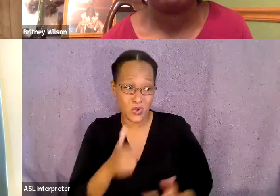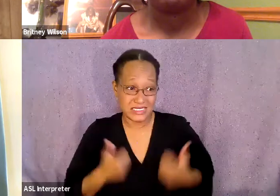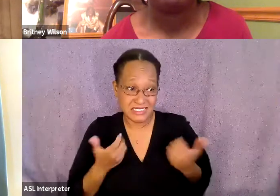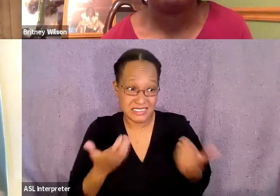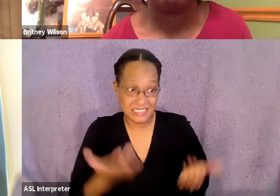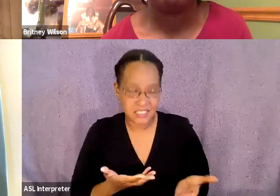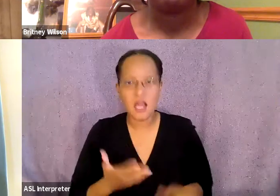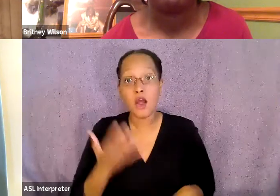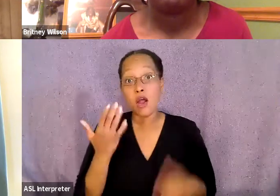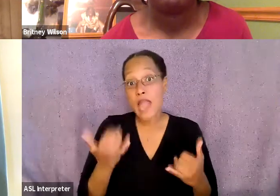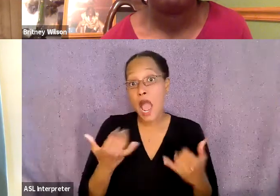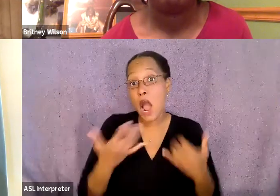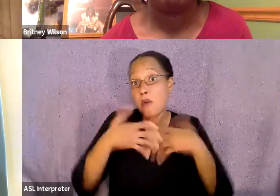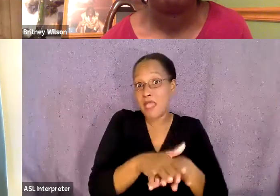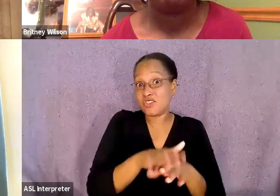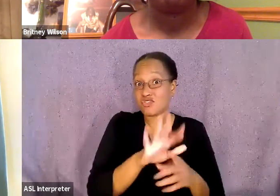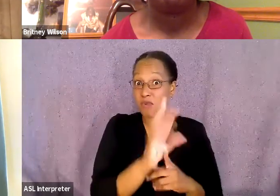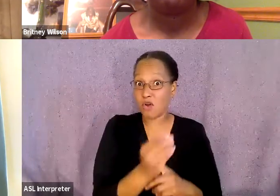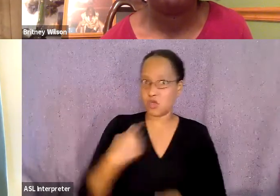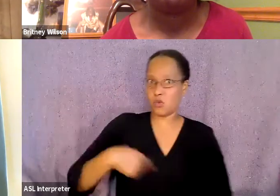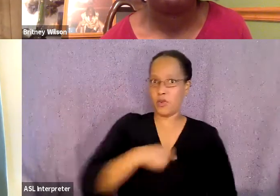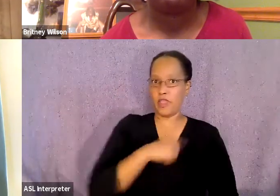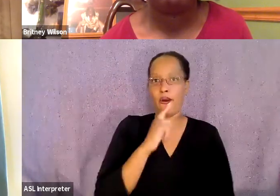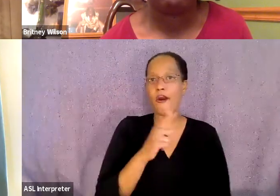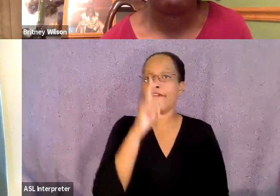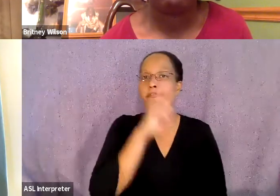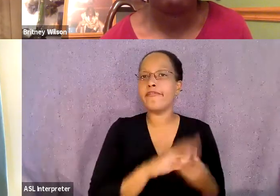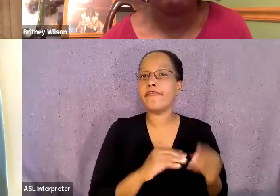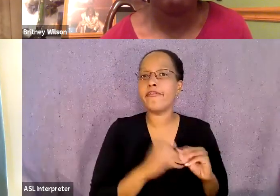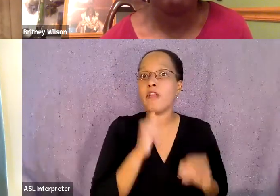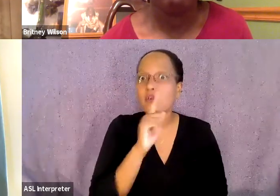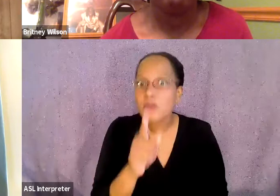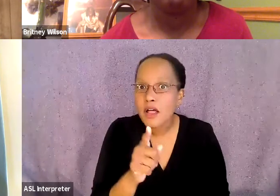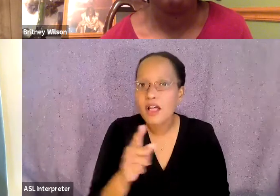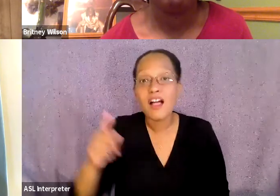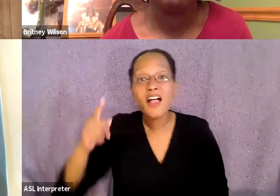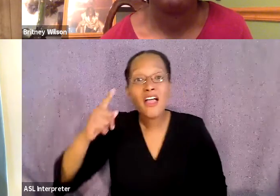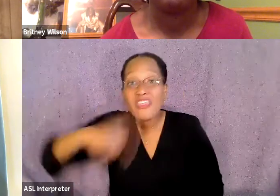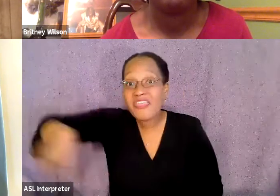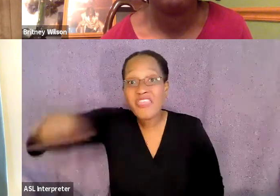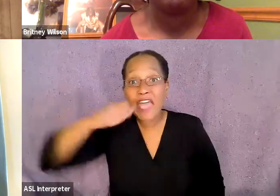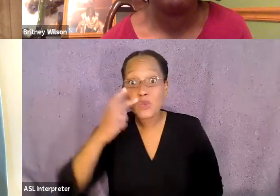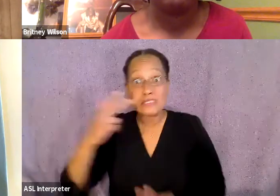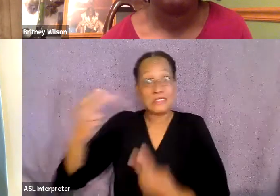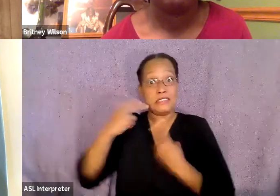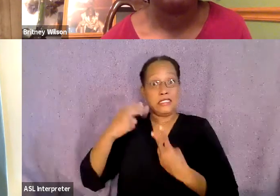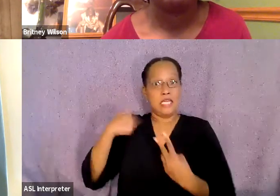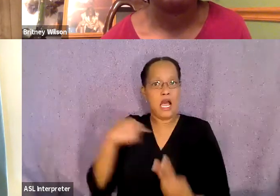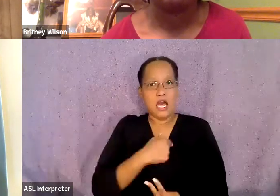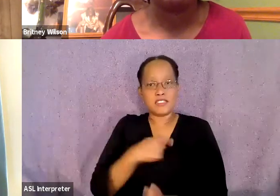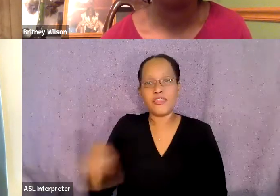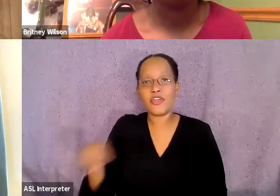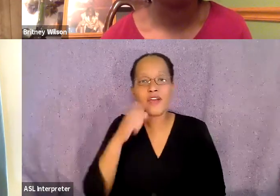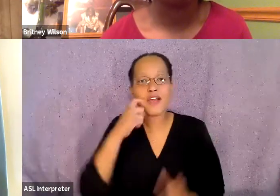culture, we're a myth. We don't, right. They don't see us. They're not checking for us. We're not telling stories about how we're